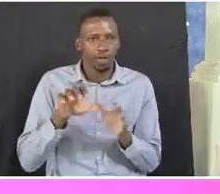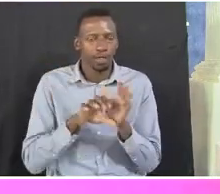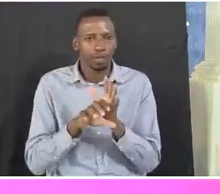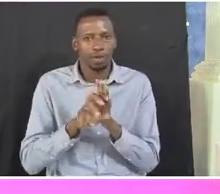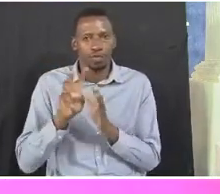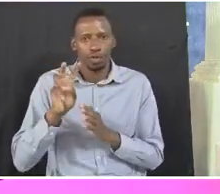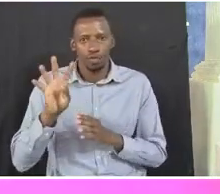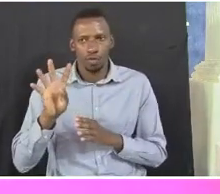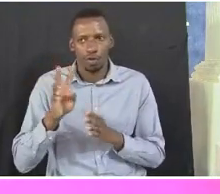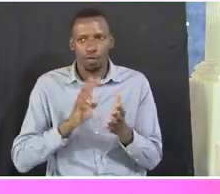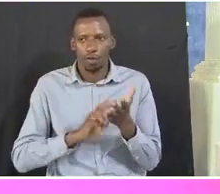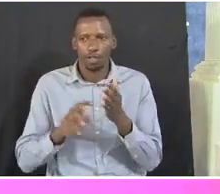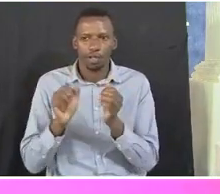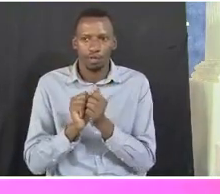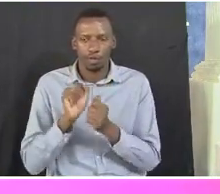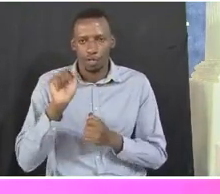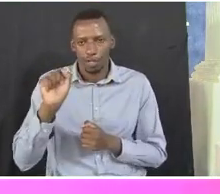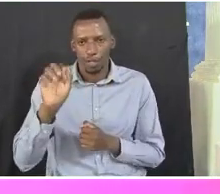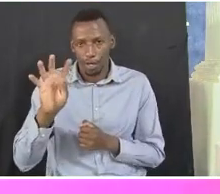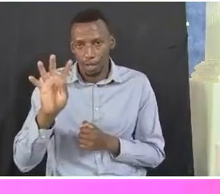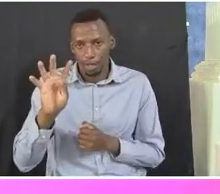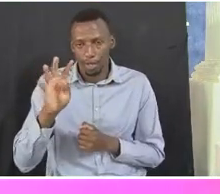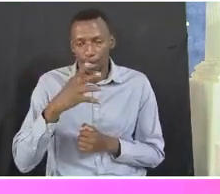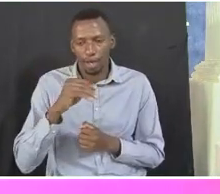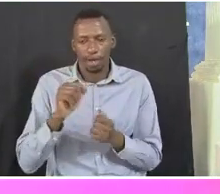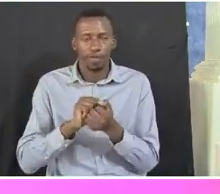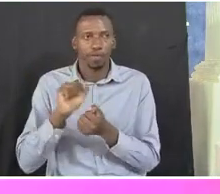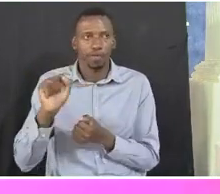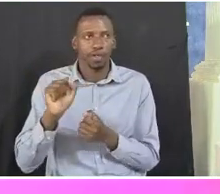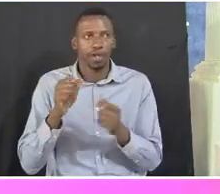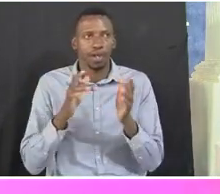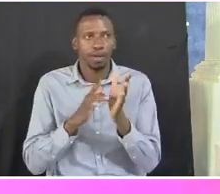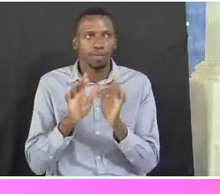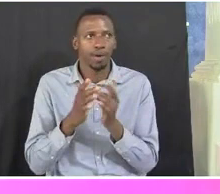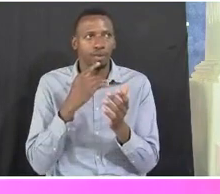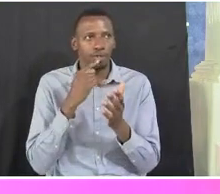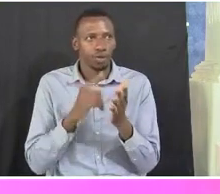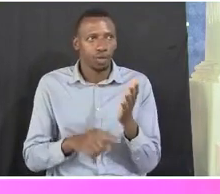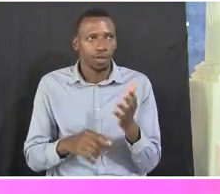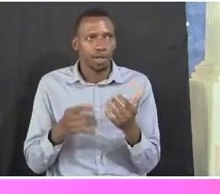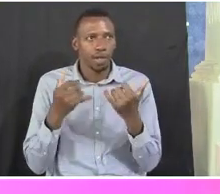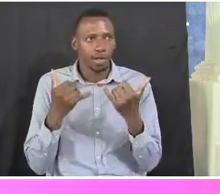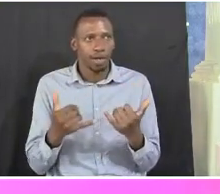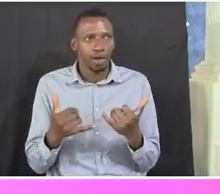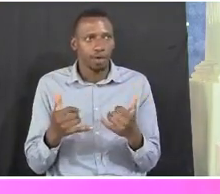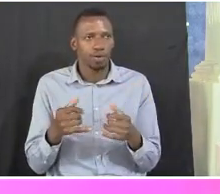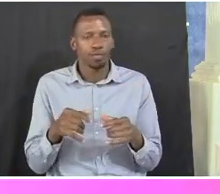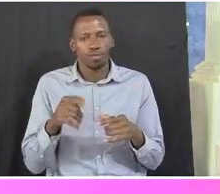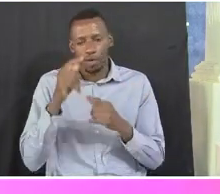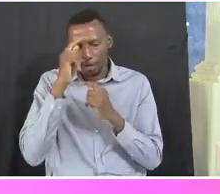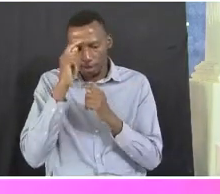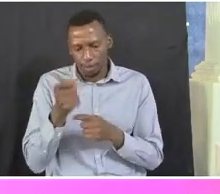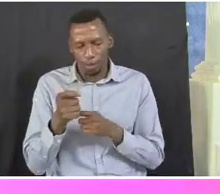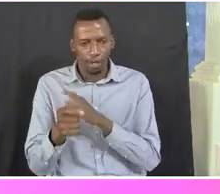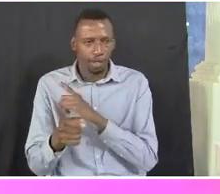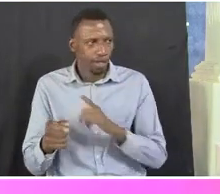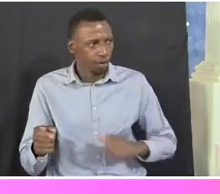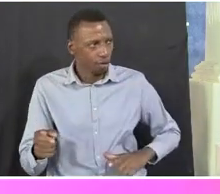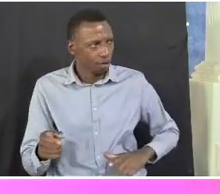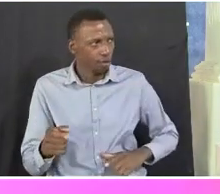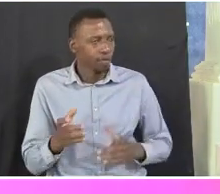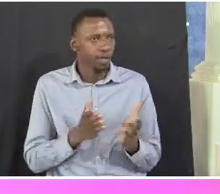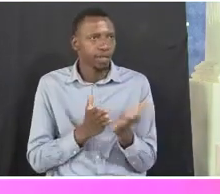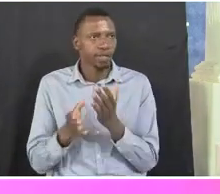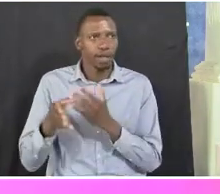verses 14 and 15, the word of God says, "Now therefore fear the Lord, serve him in